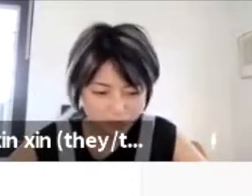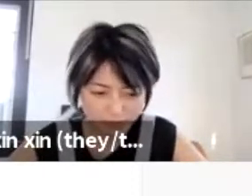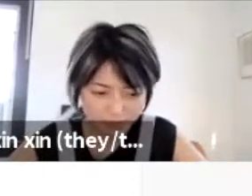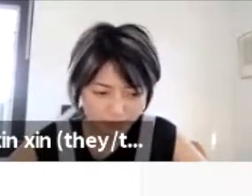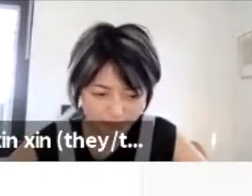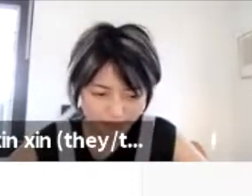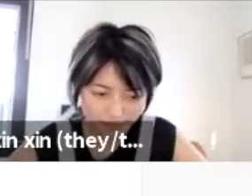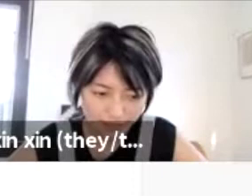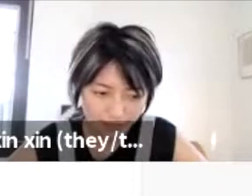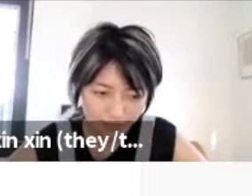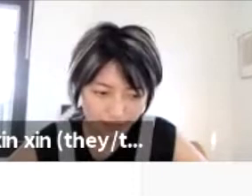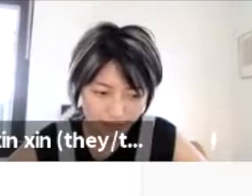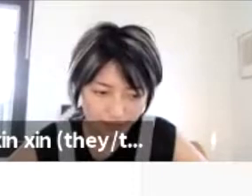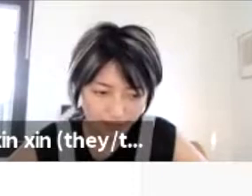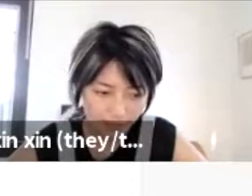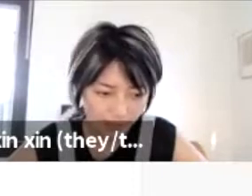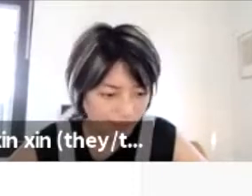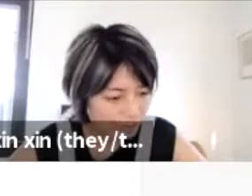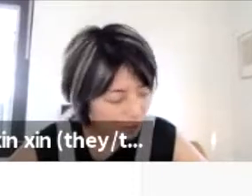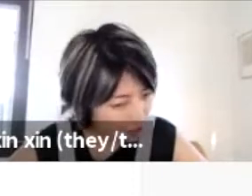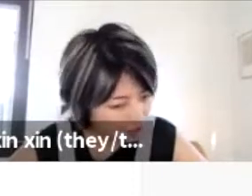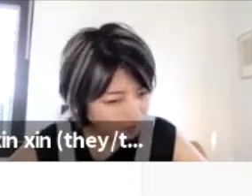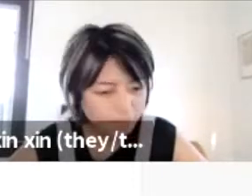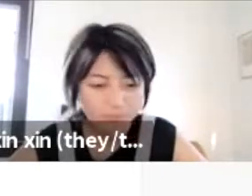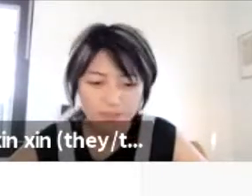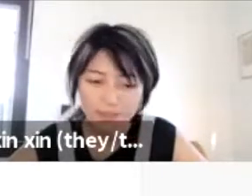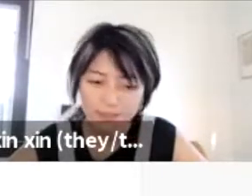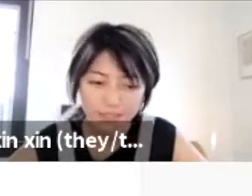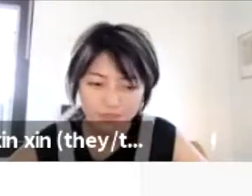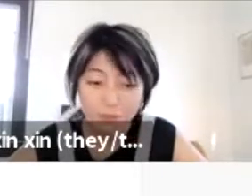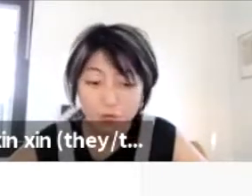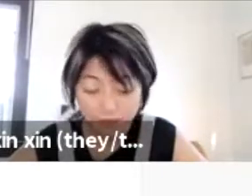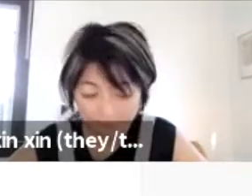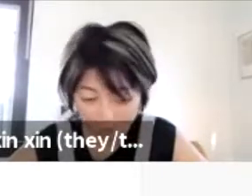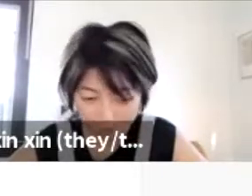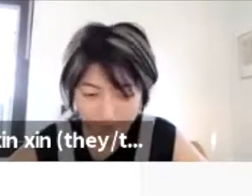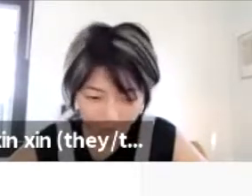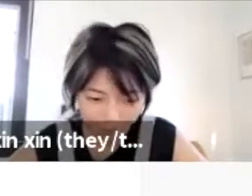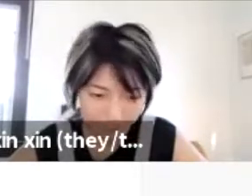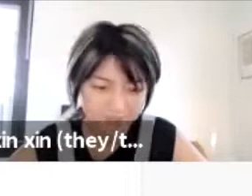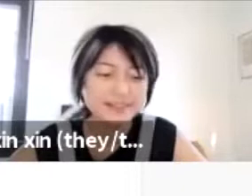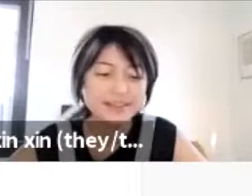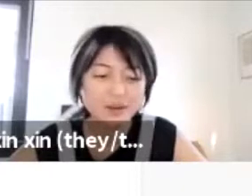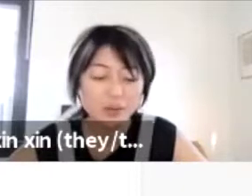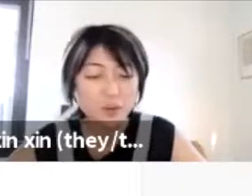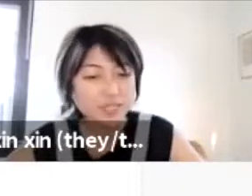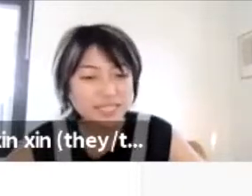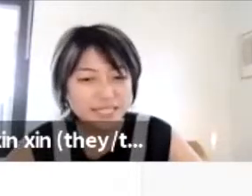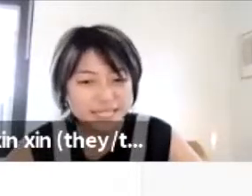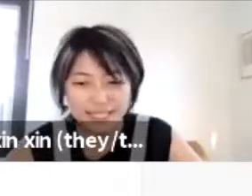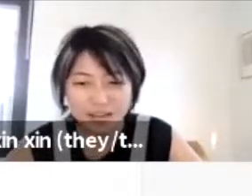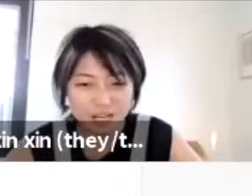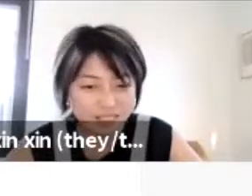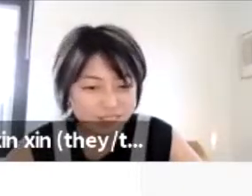how to pronounce that exactly, Angov Park from Copenhagen, Denmark,